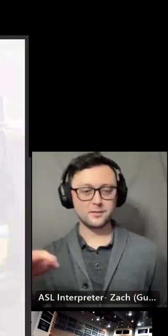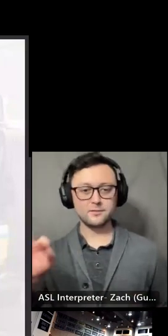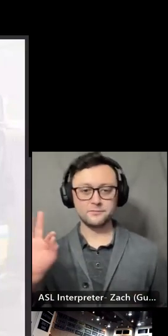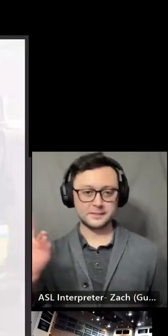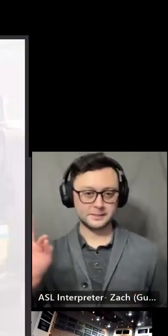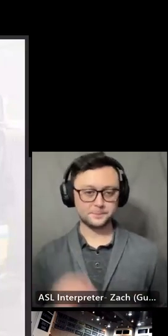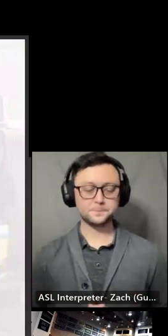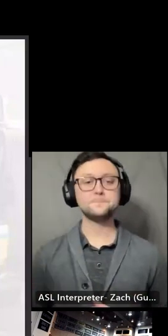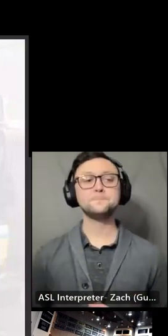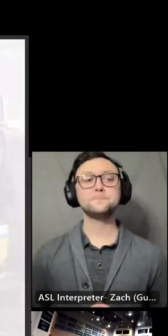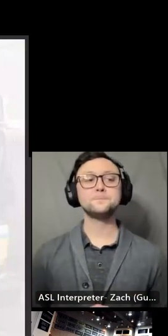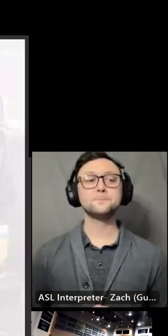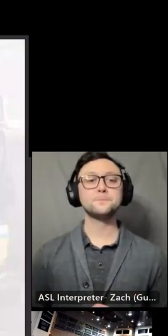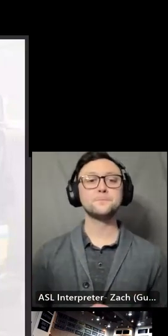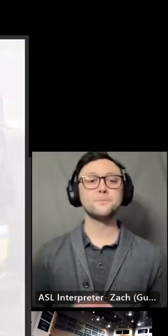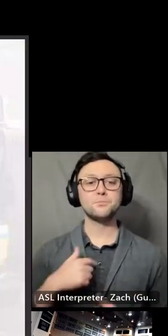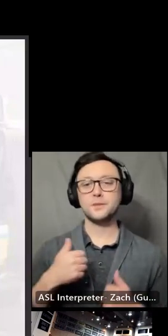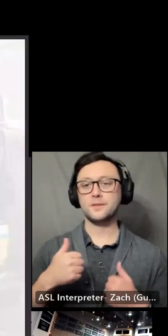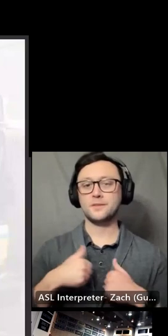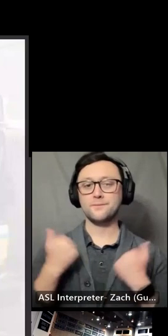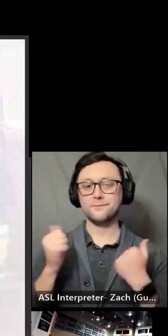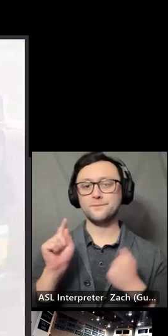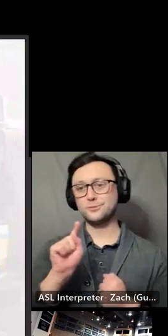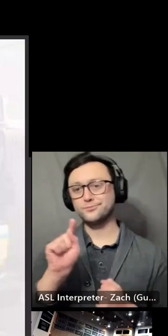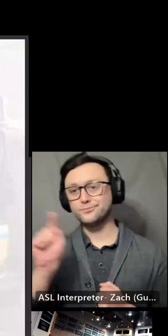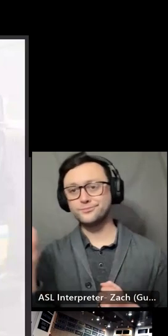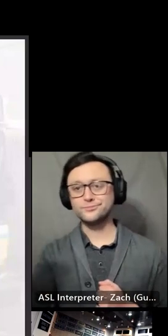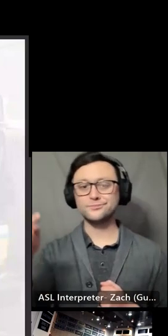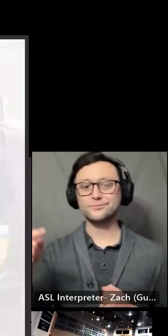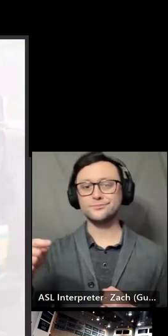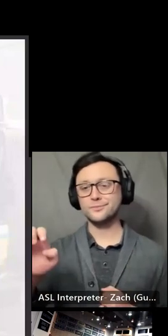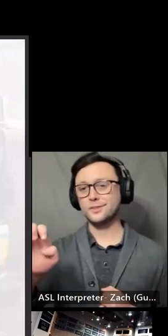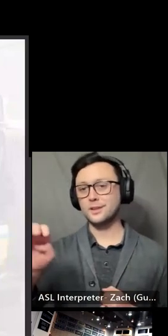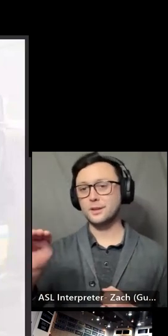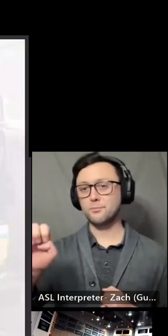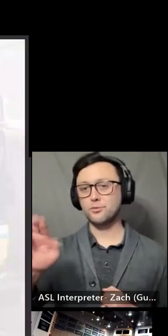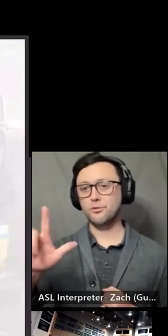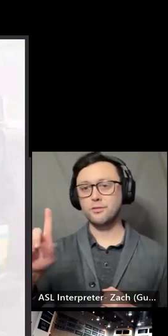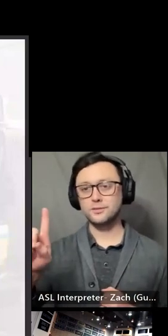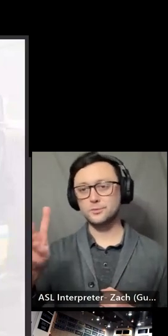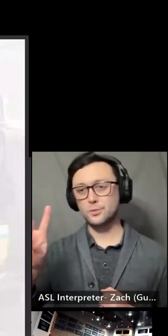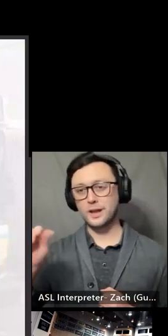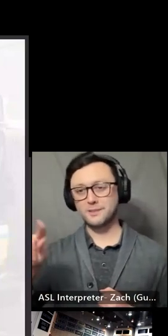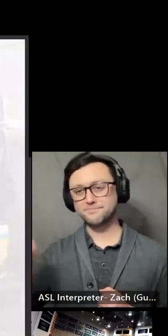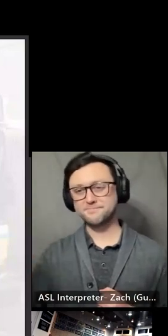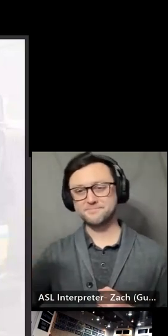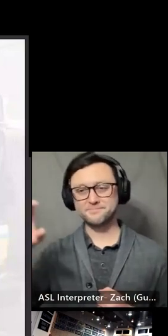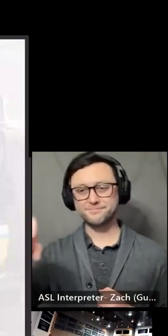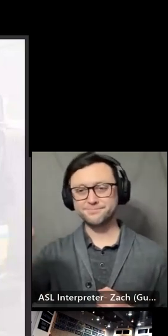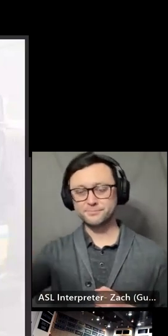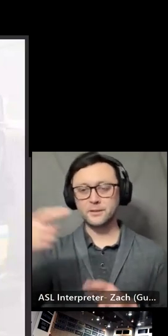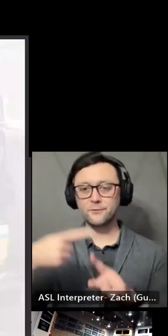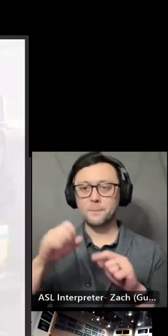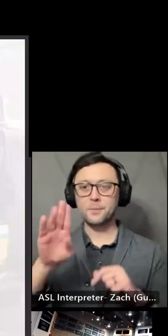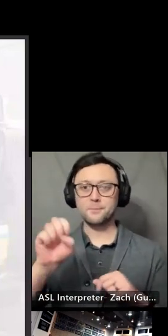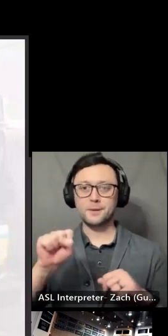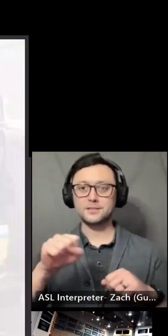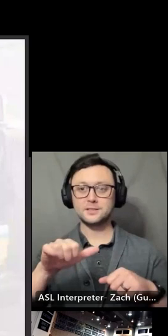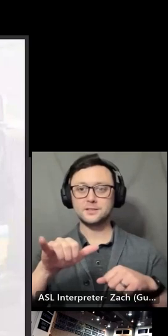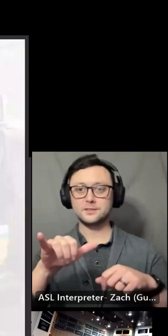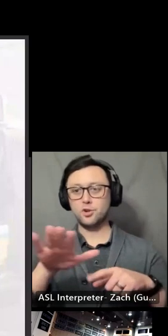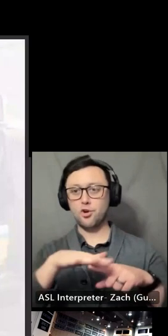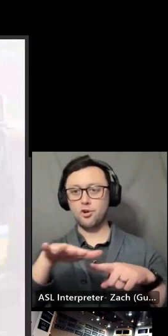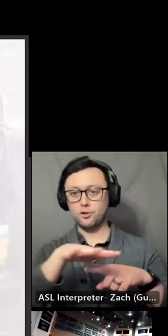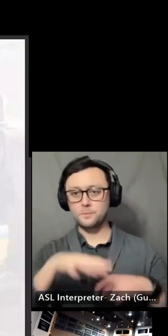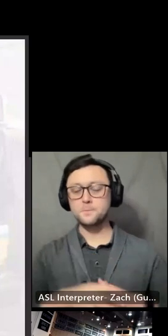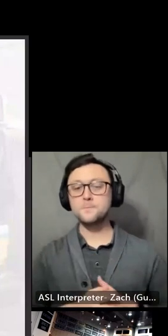Freeman. I live up the Arborway a couple blocks from the bus yard, but have been